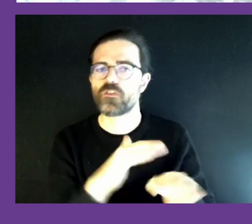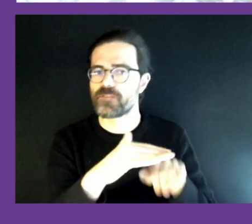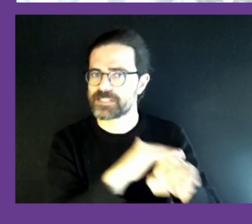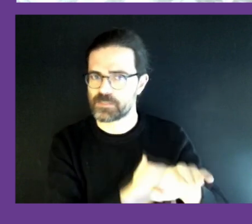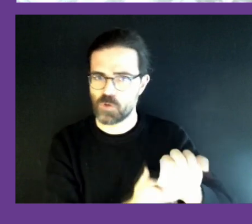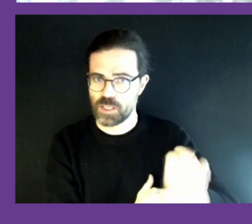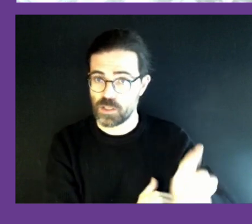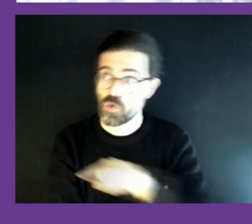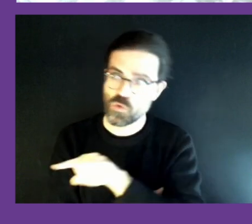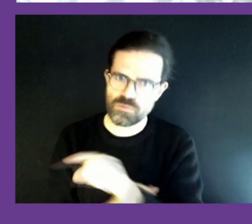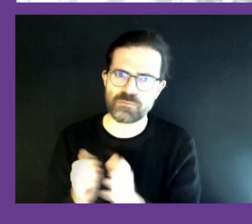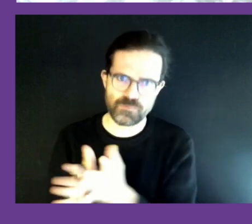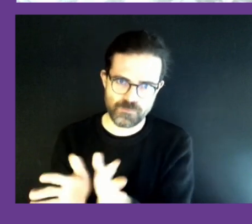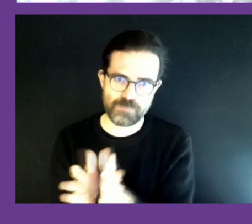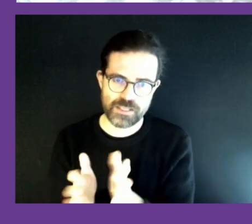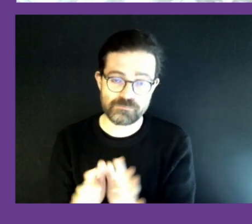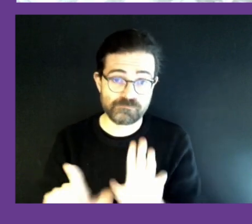slide.